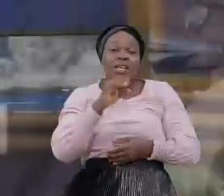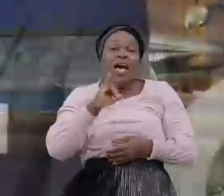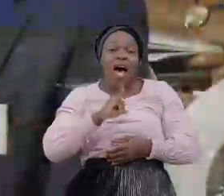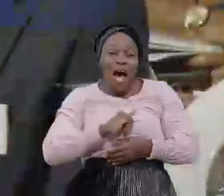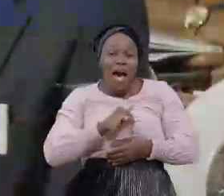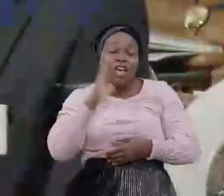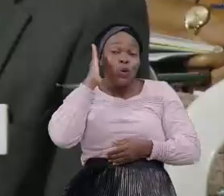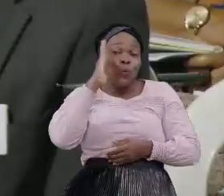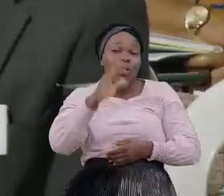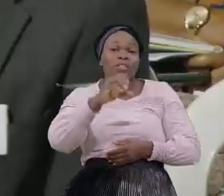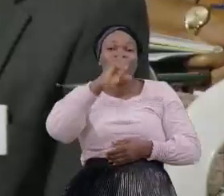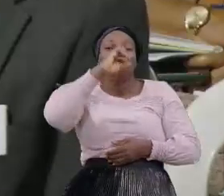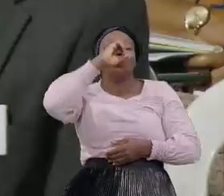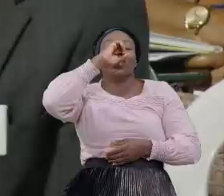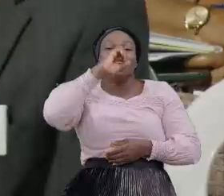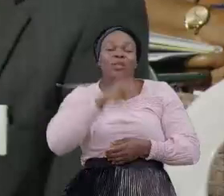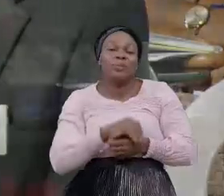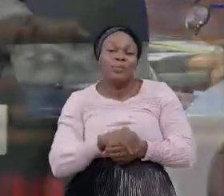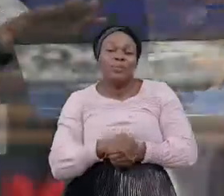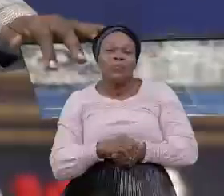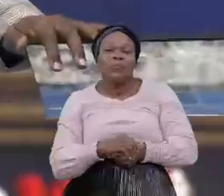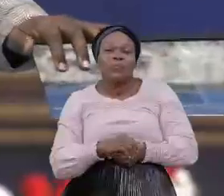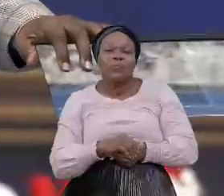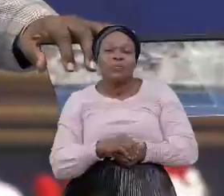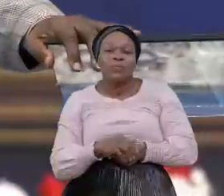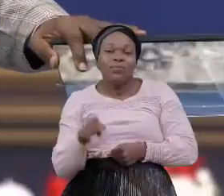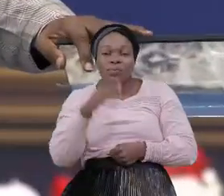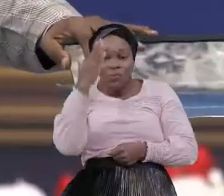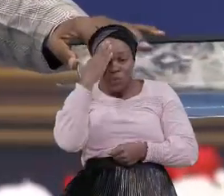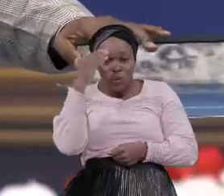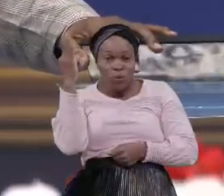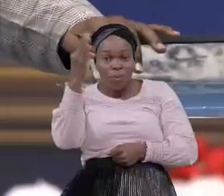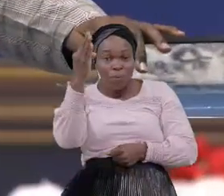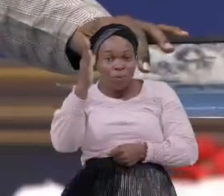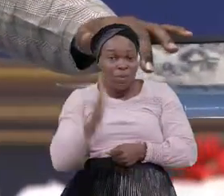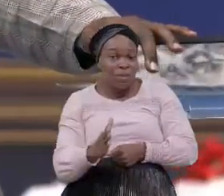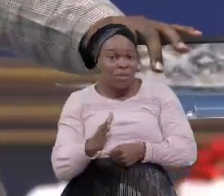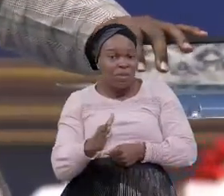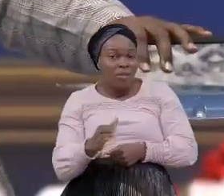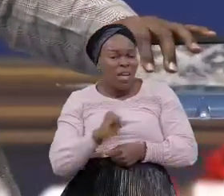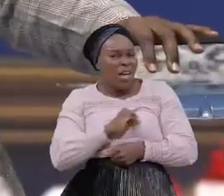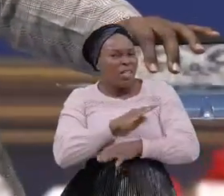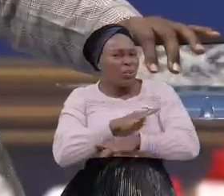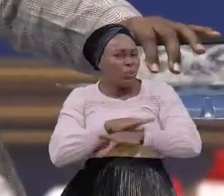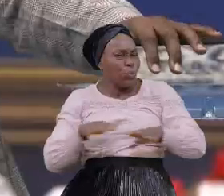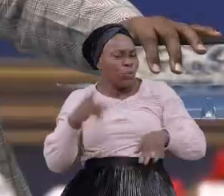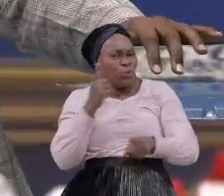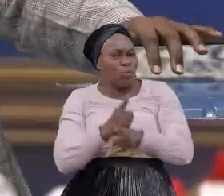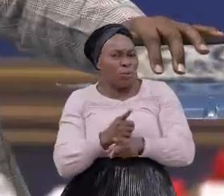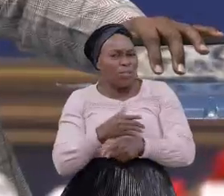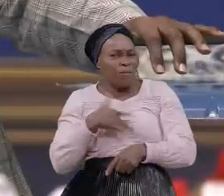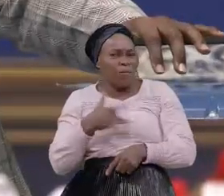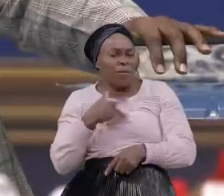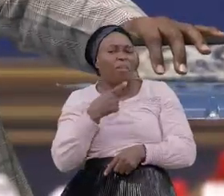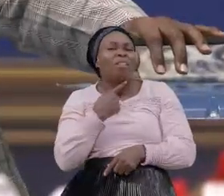drink. You know, preacher, I'm just never thirsty. That's dangerous. Force